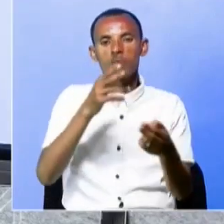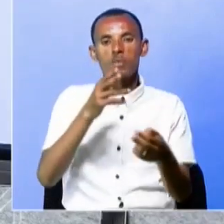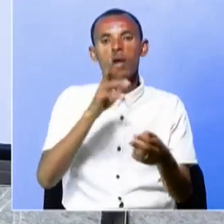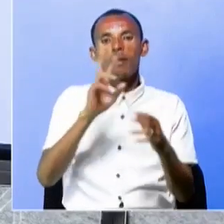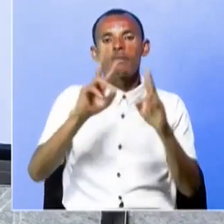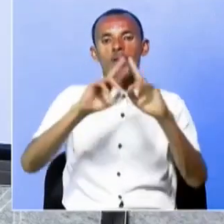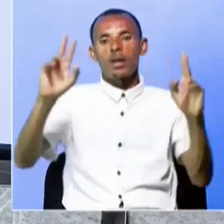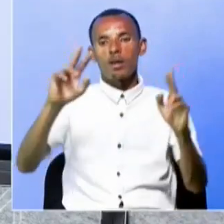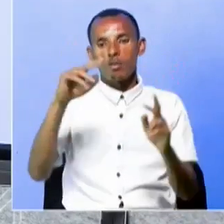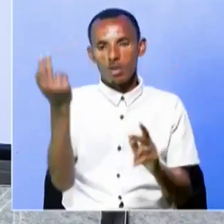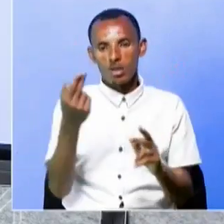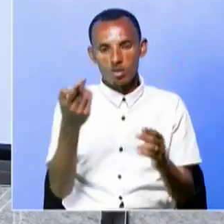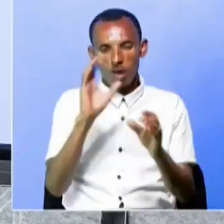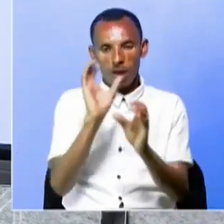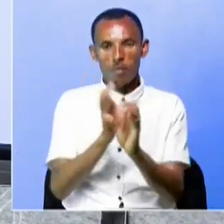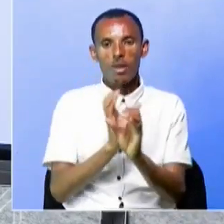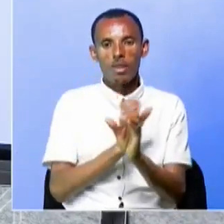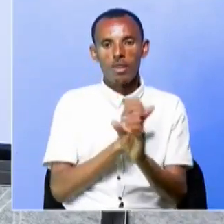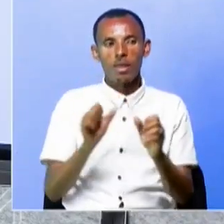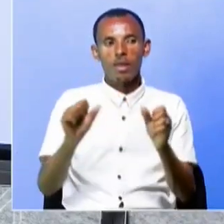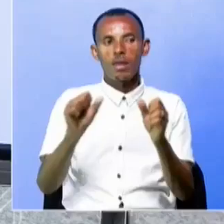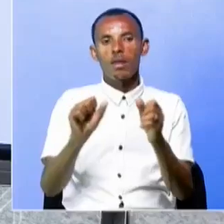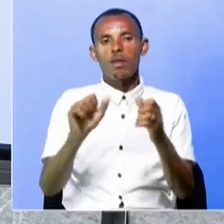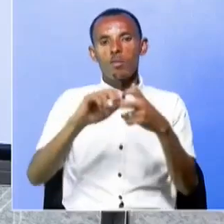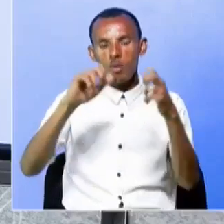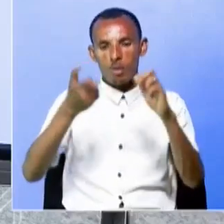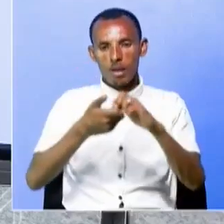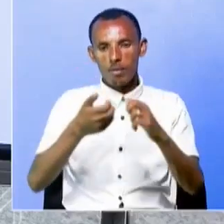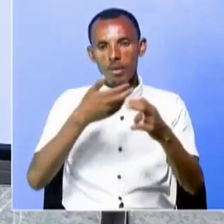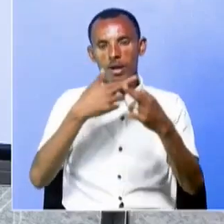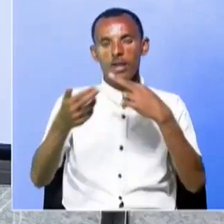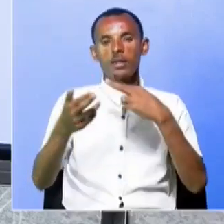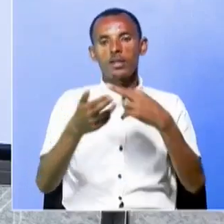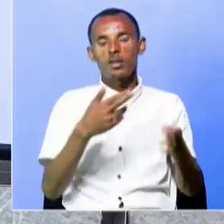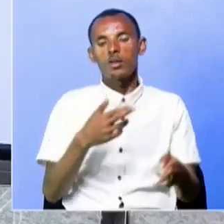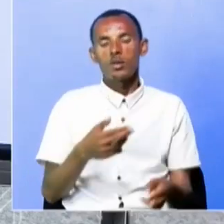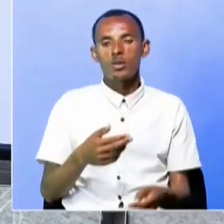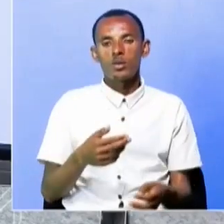very important to calculate problems related to